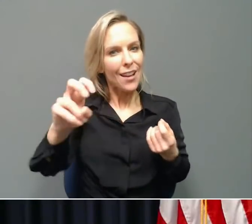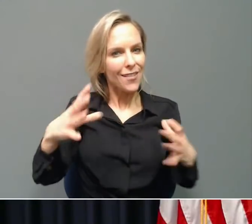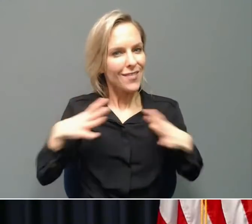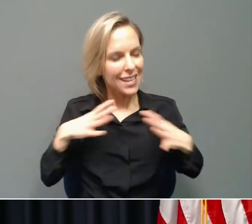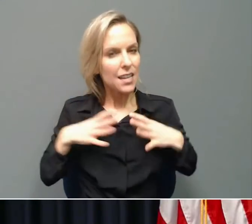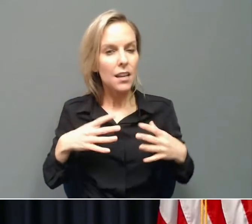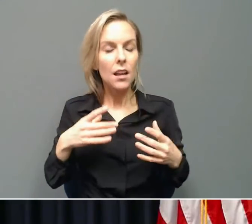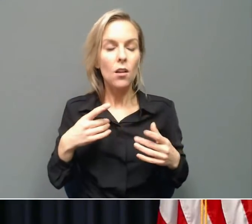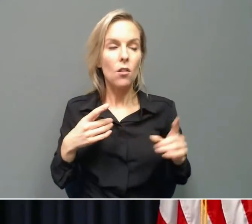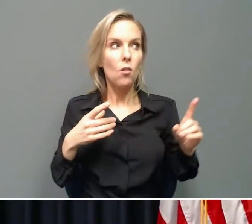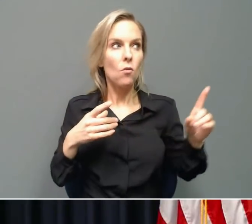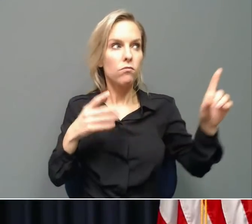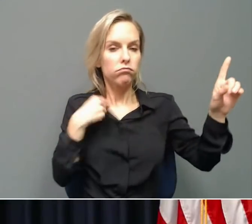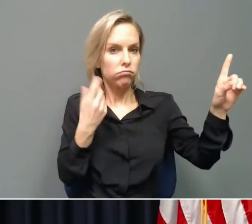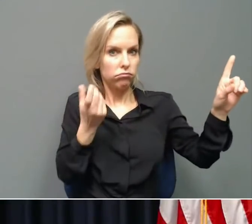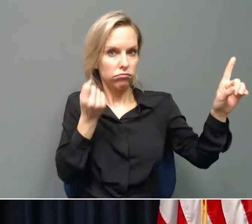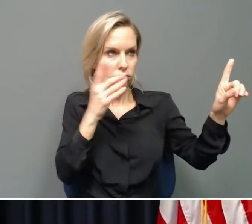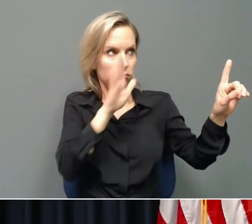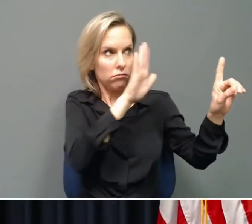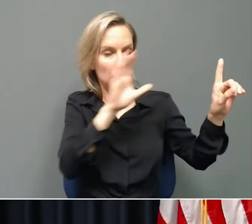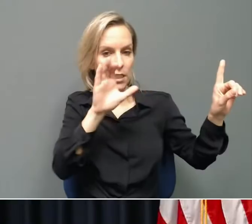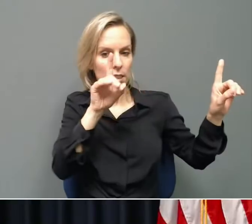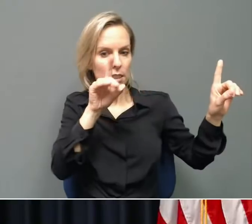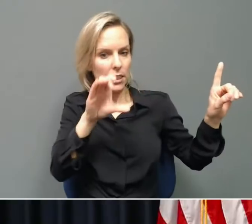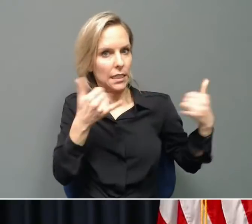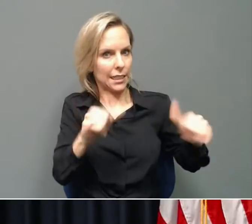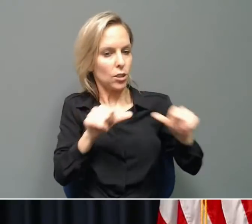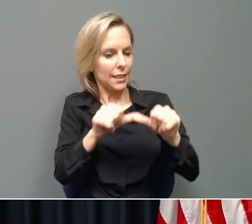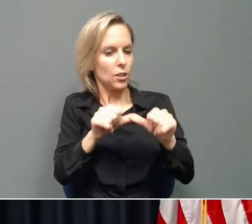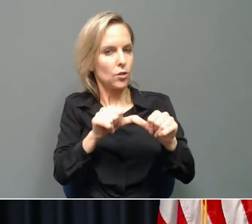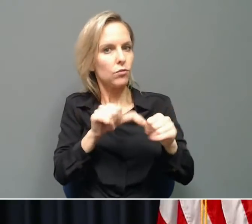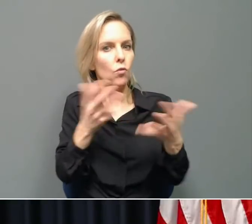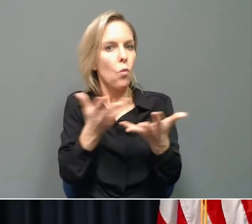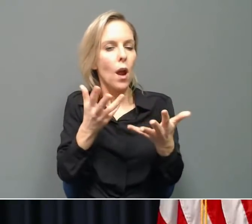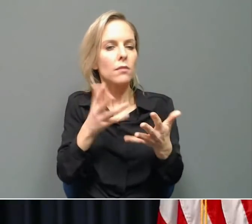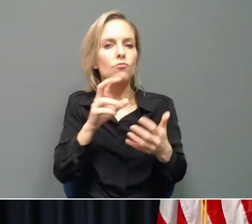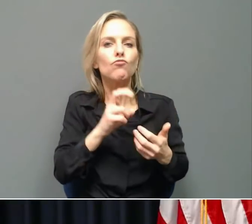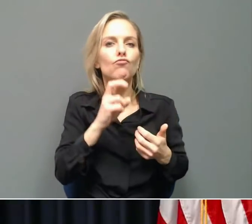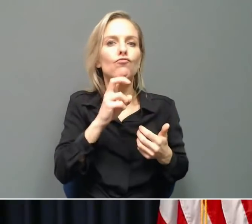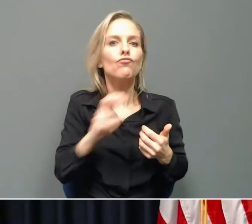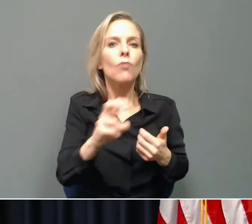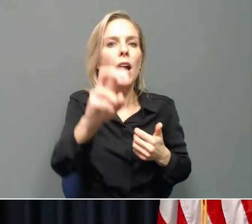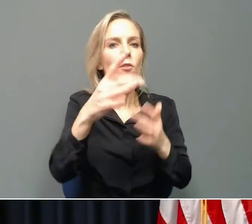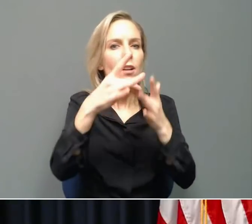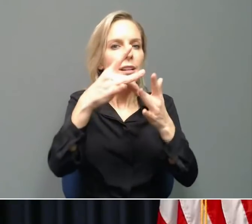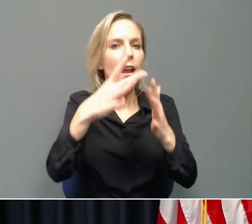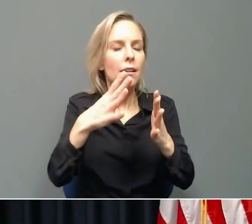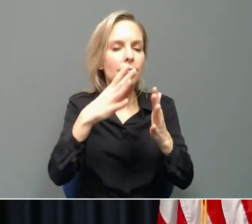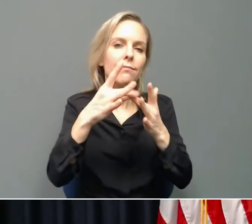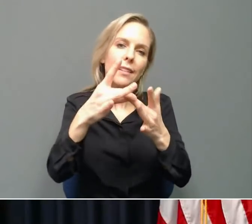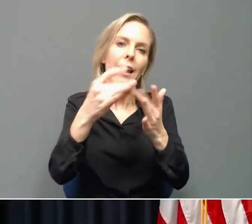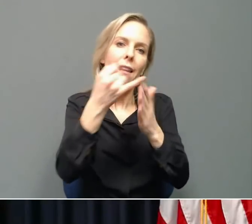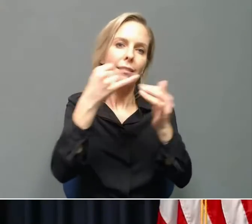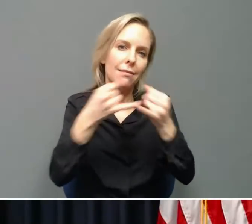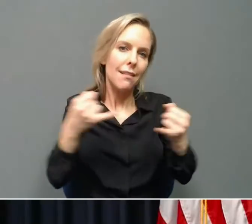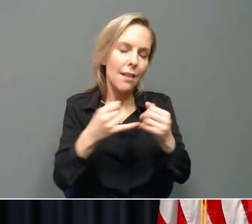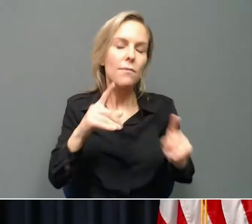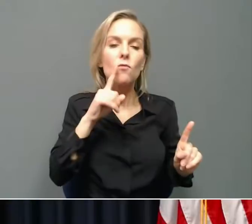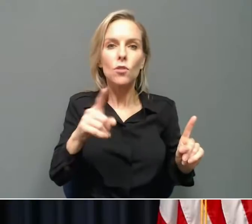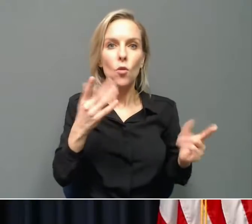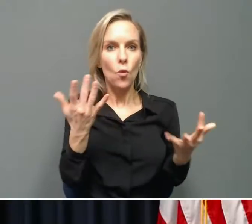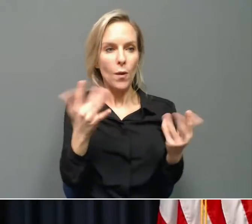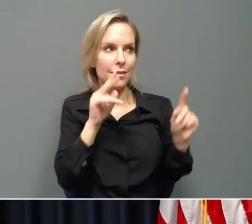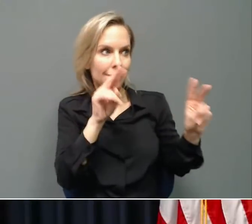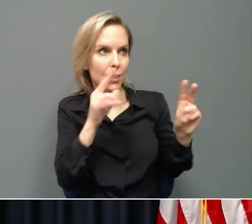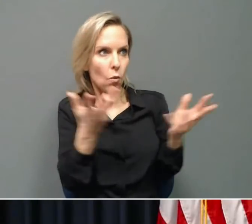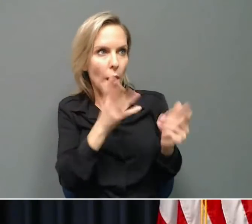towards providing some travel guidance, especially for those that have been vaccinated. And so we're waiting on seeing that. Right now,